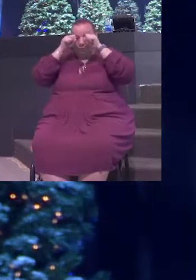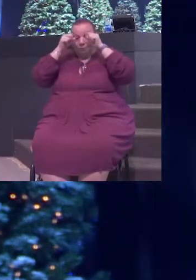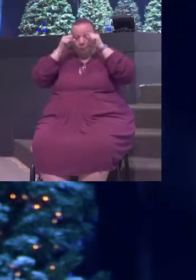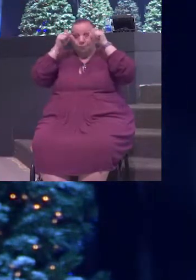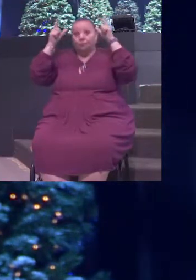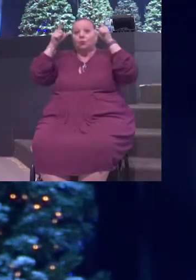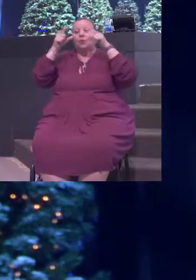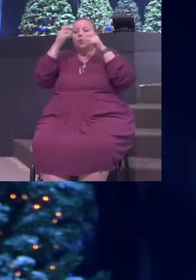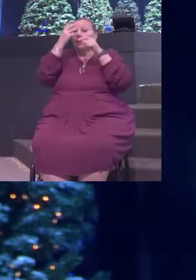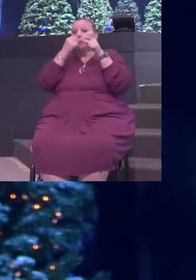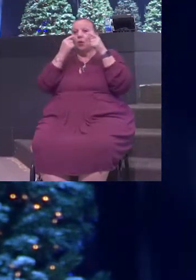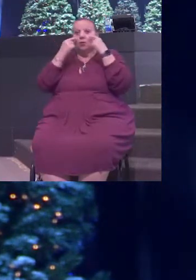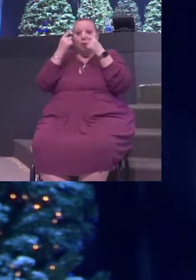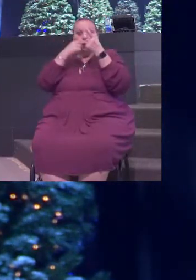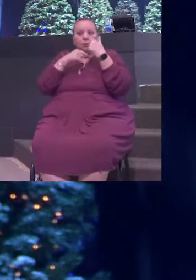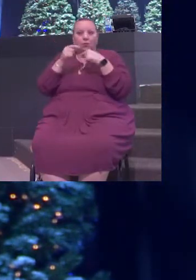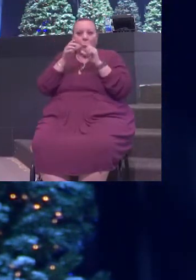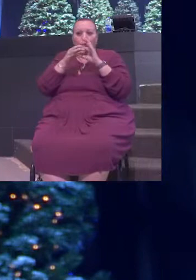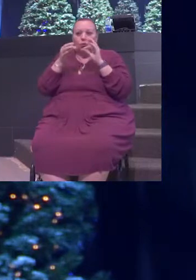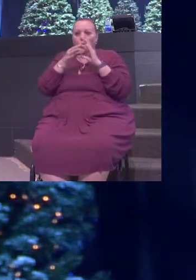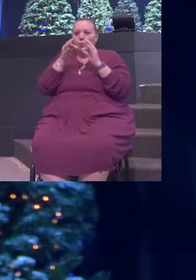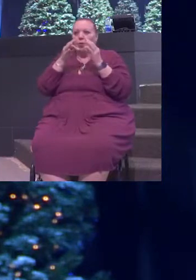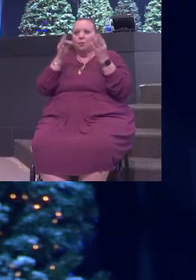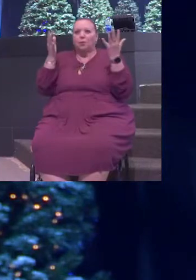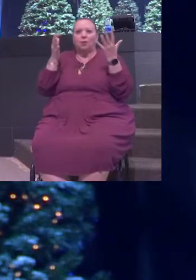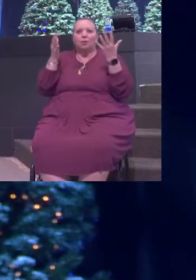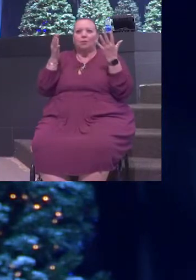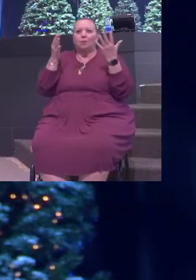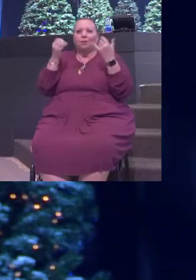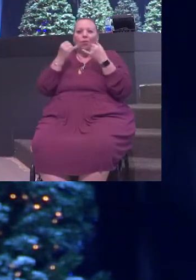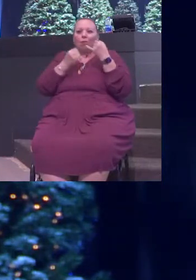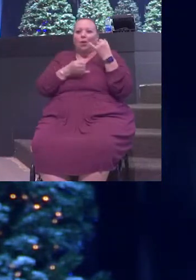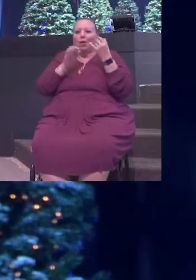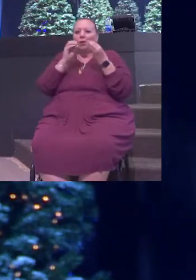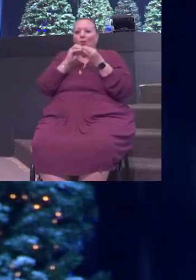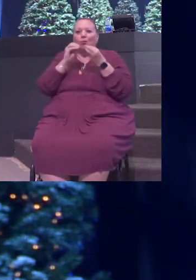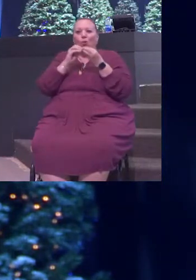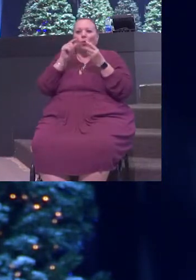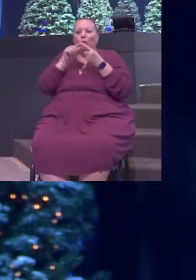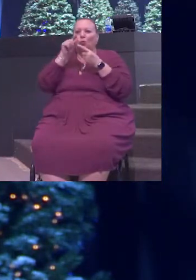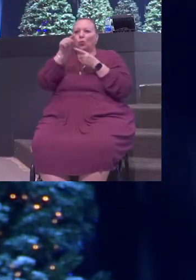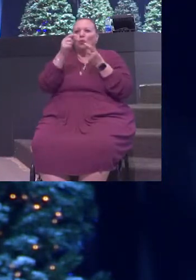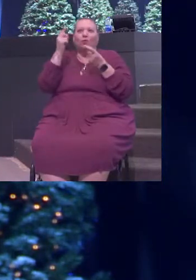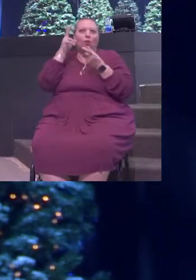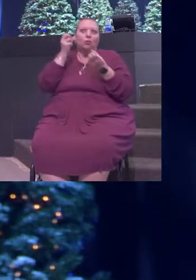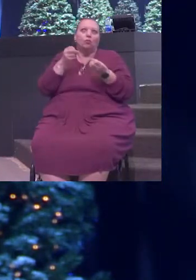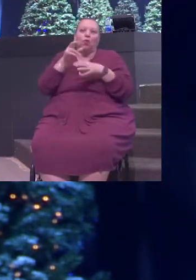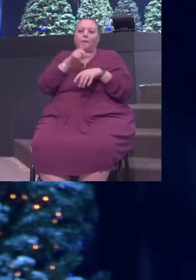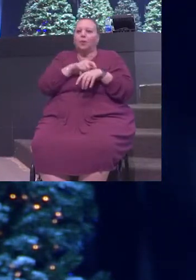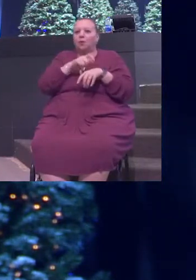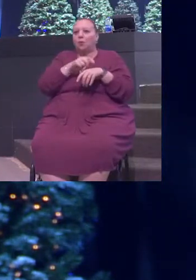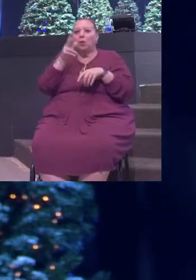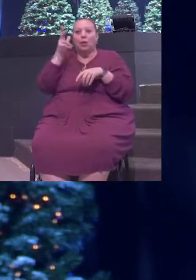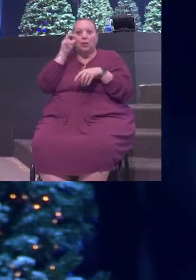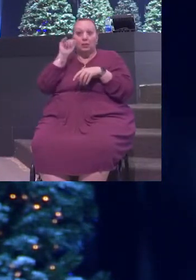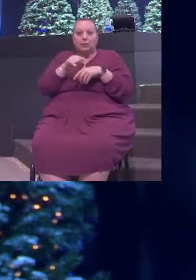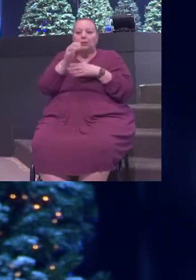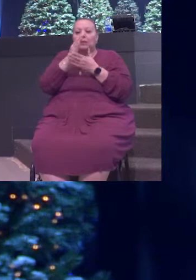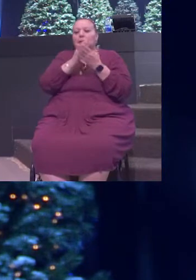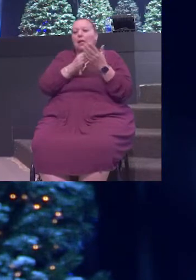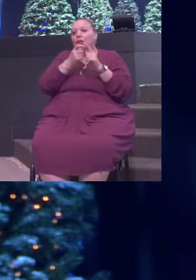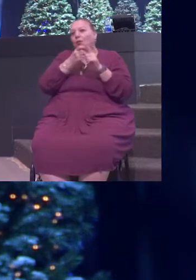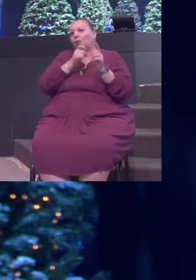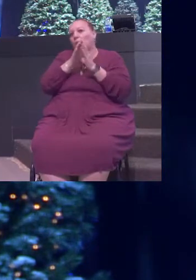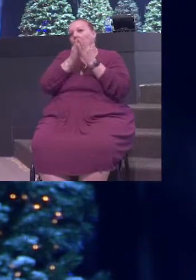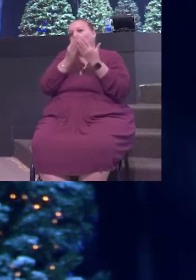to this story that may be so threadbare to you. You've heard it so many times. I want you to listen to this section from